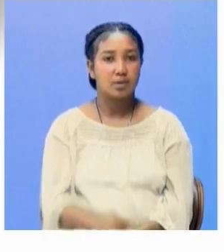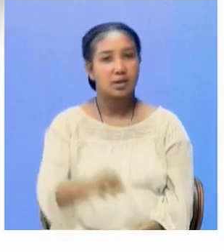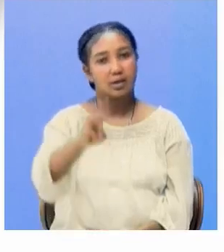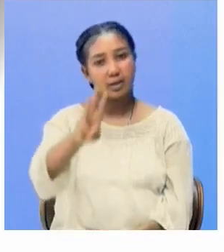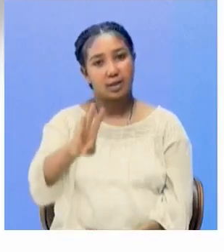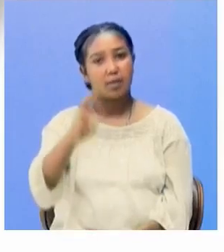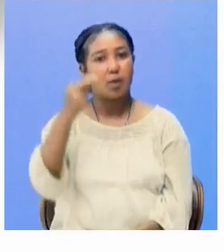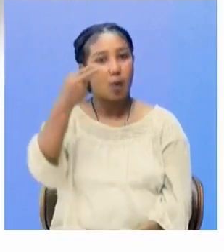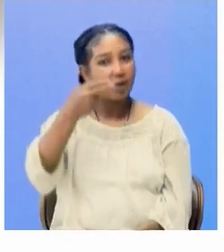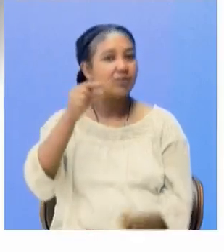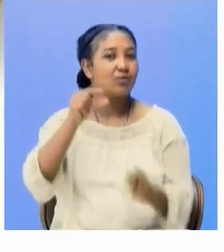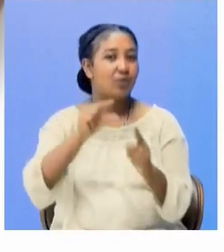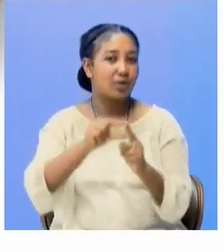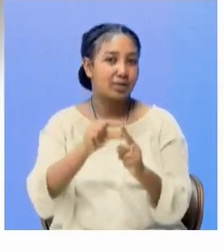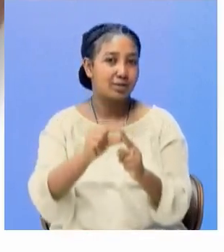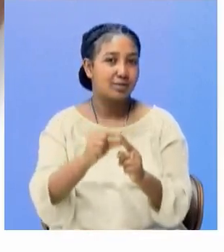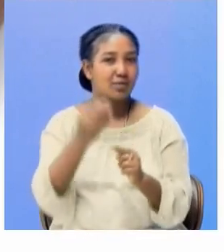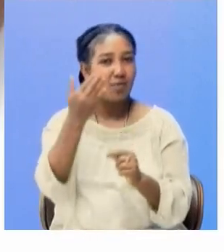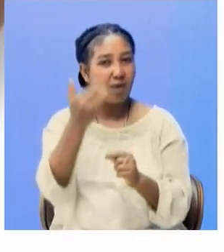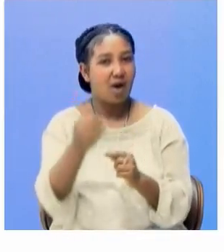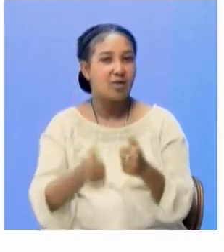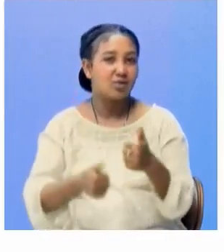WH words.